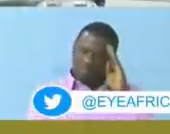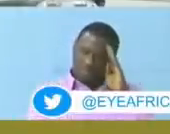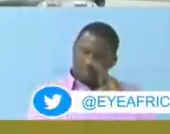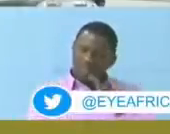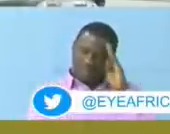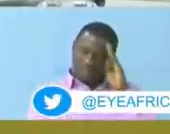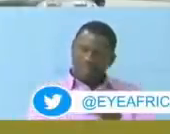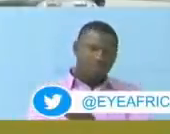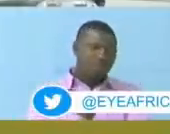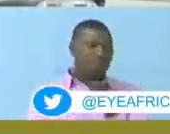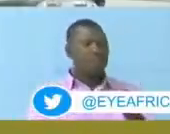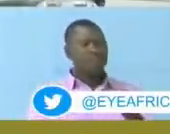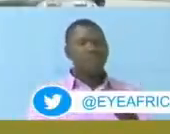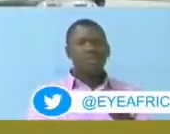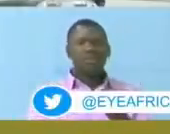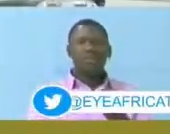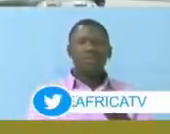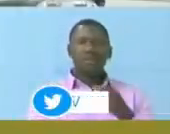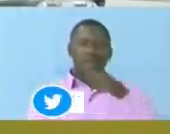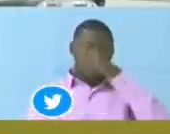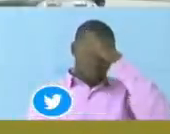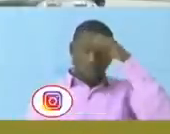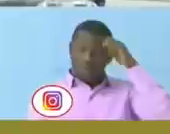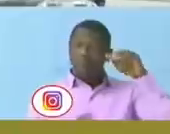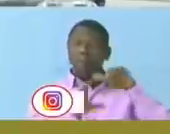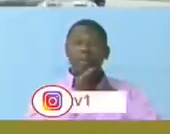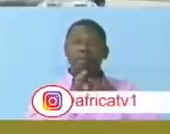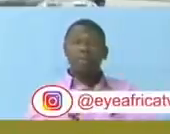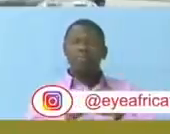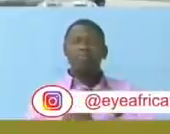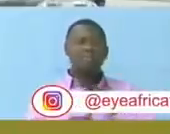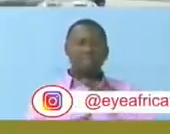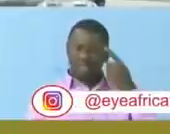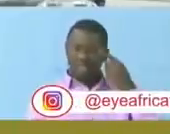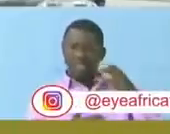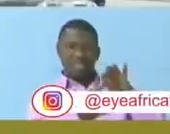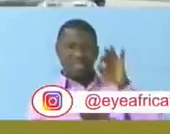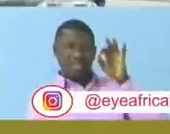officers are one of my best officers. And